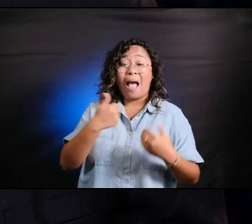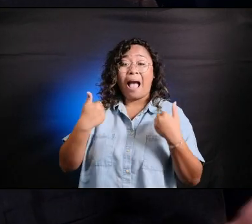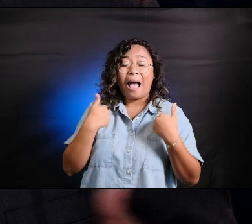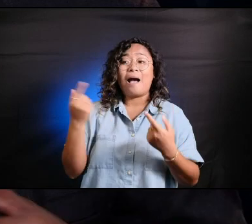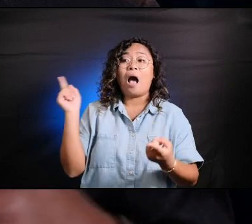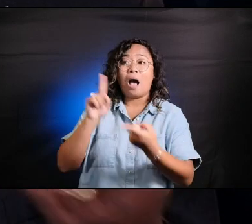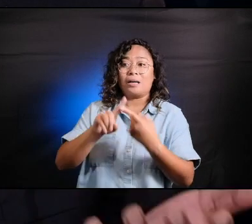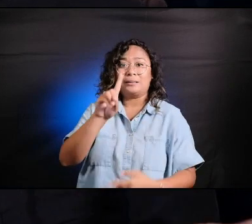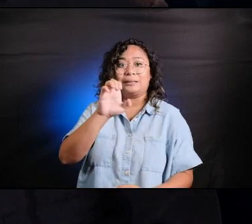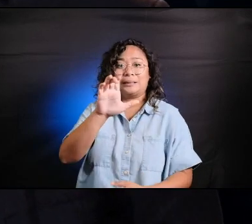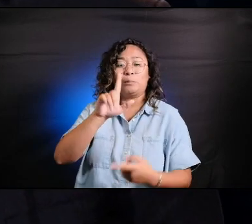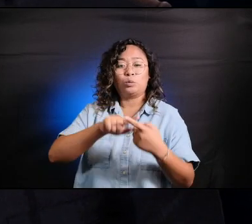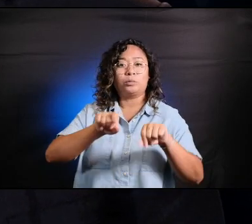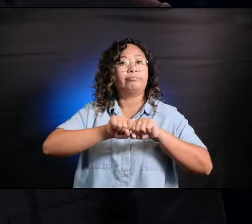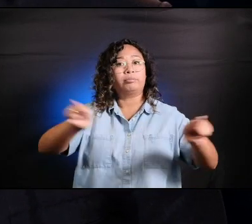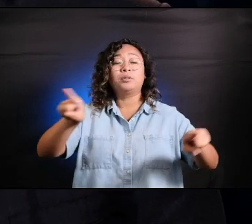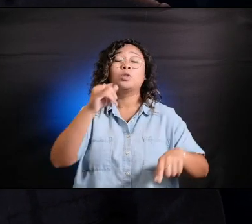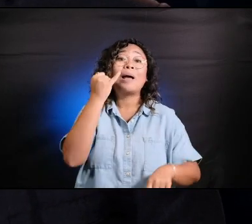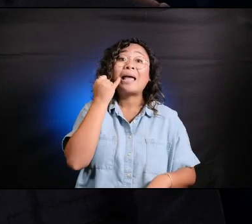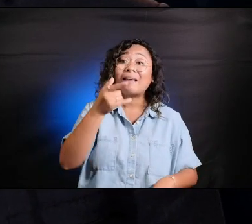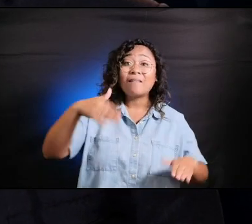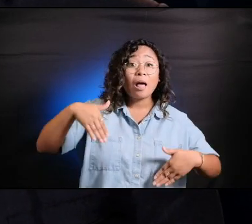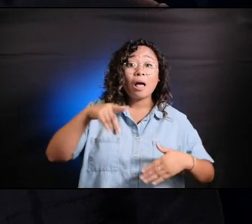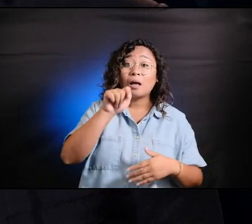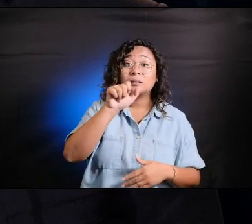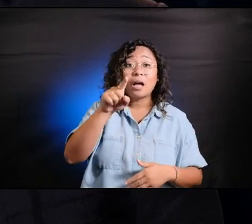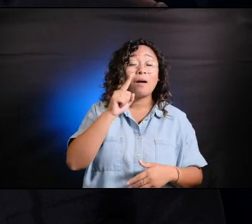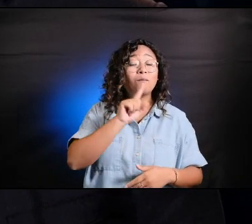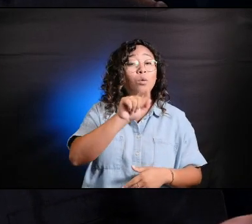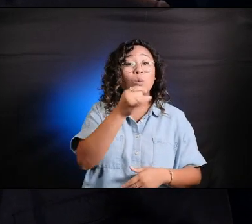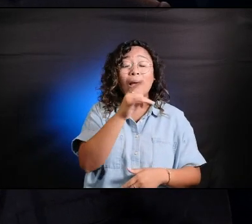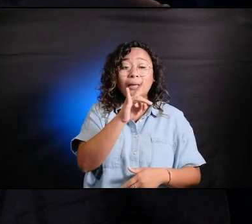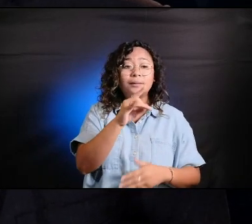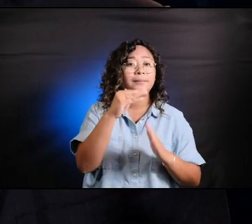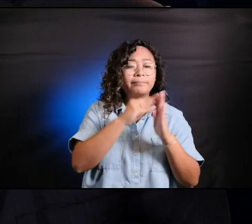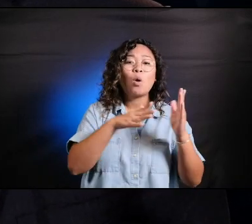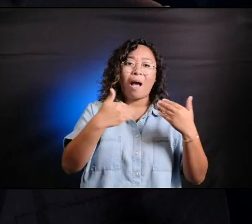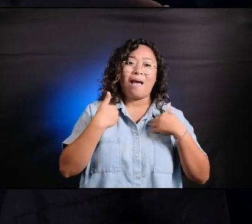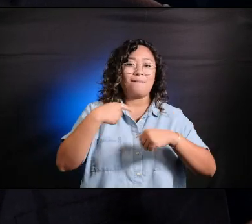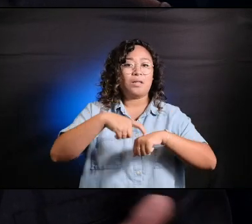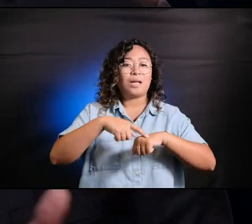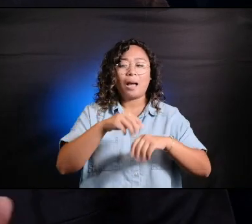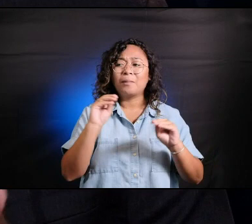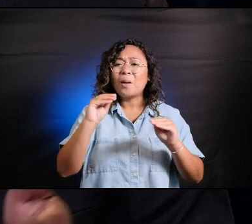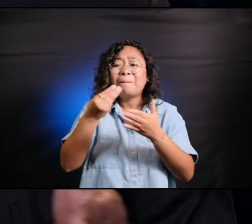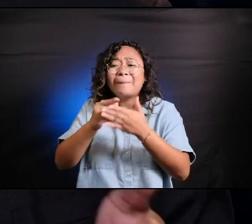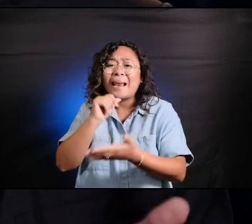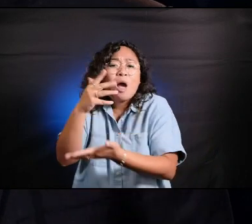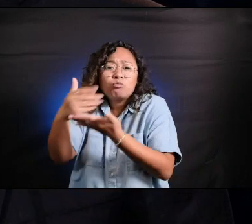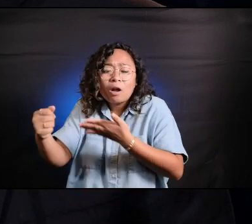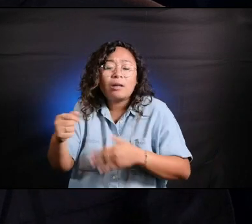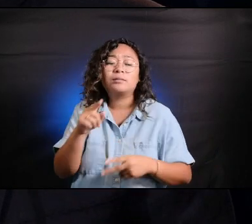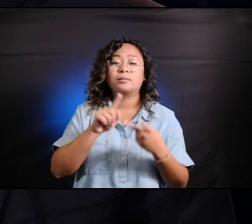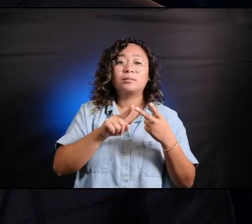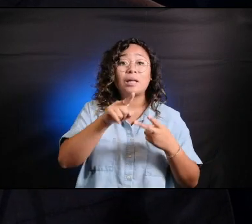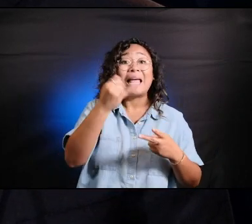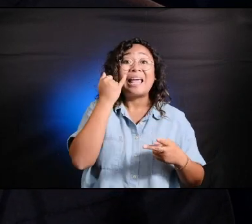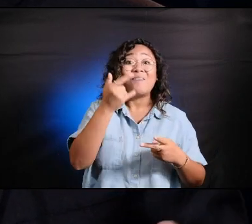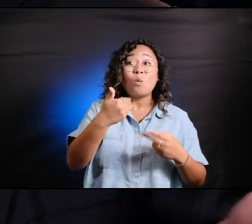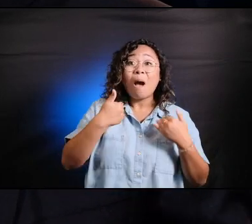to issue checks. So if you haven't done your taxes yet for 2018, you have time. It's not going to run out. If you're a Social